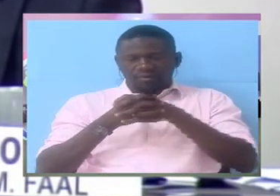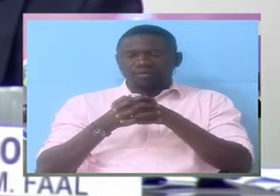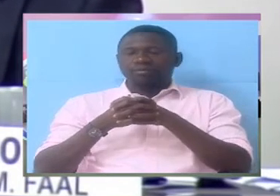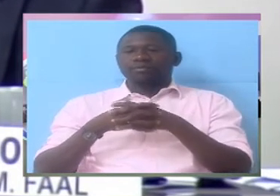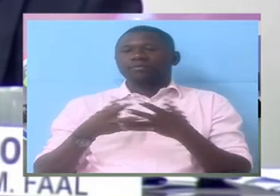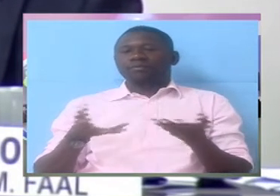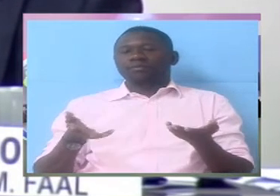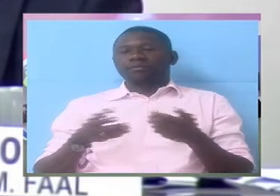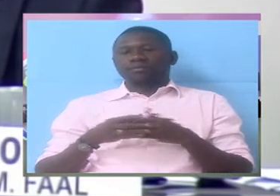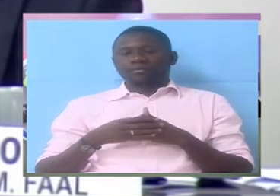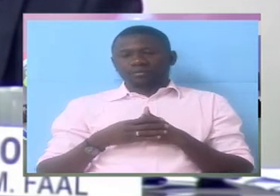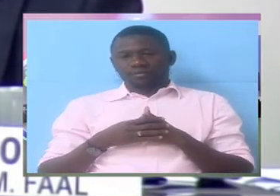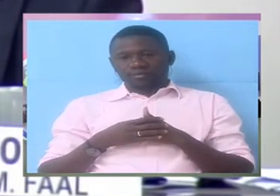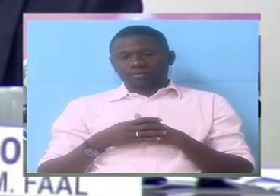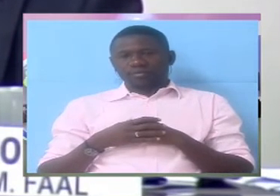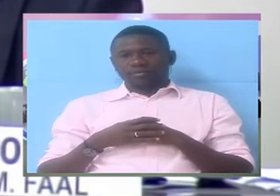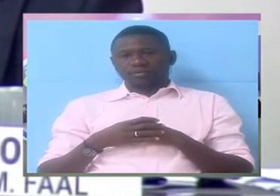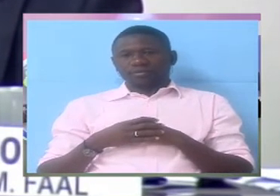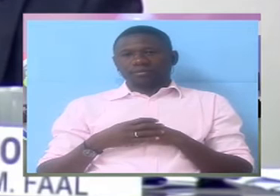Correct?